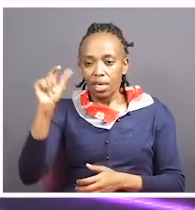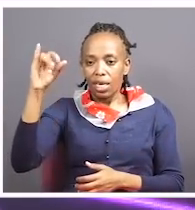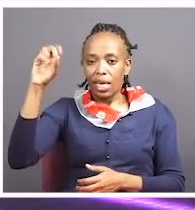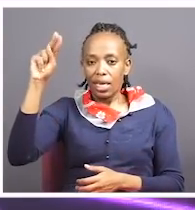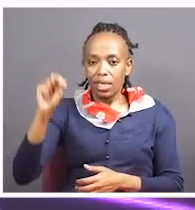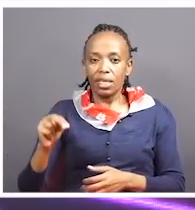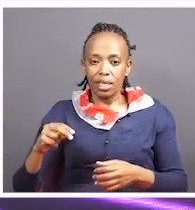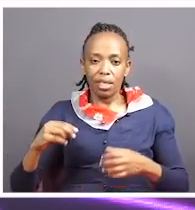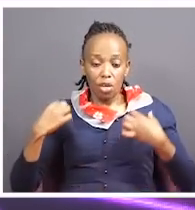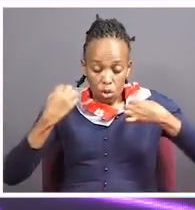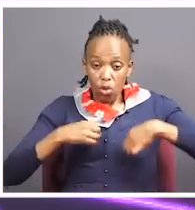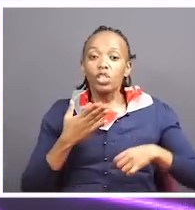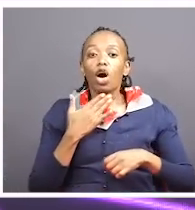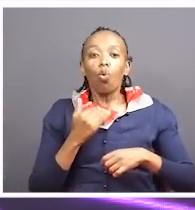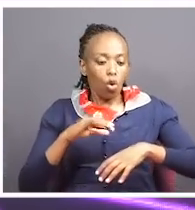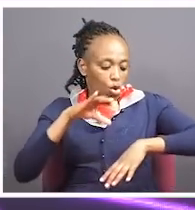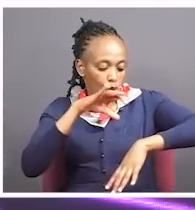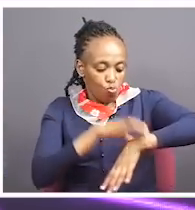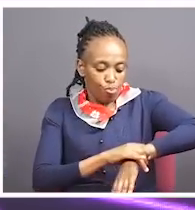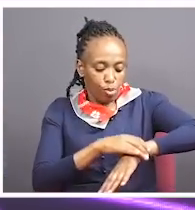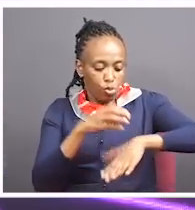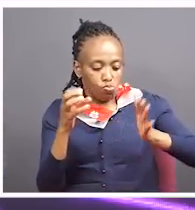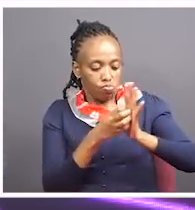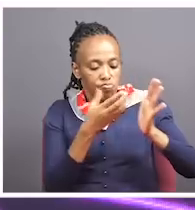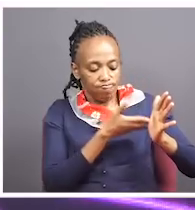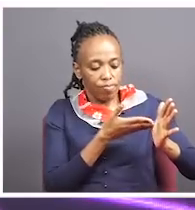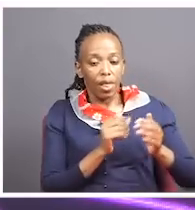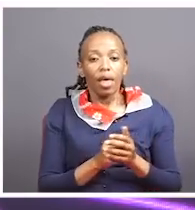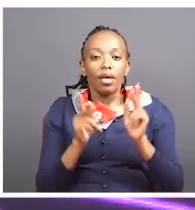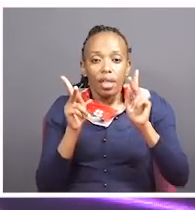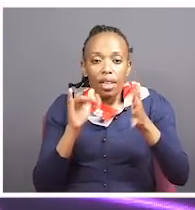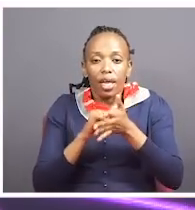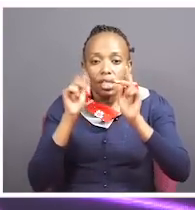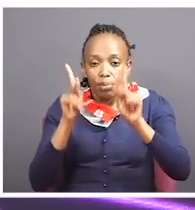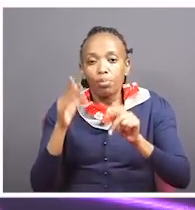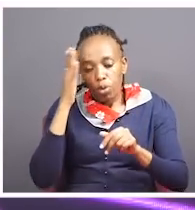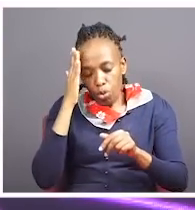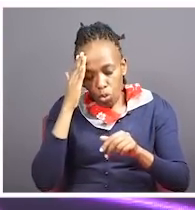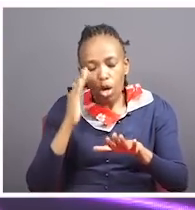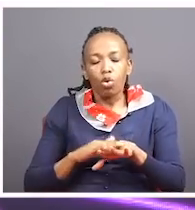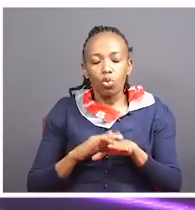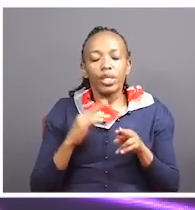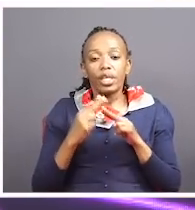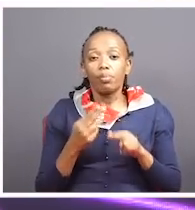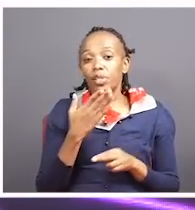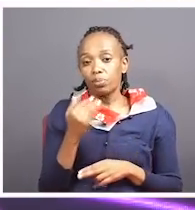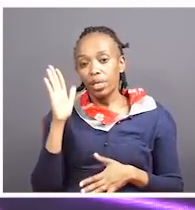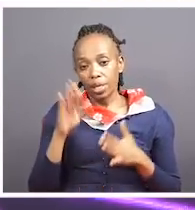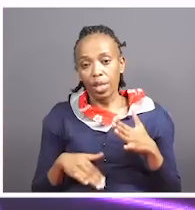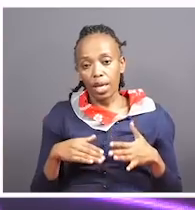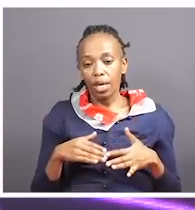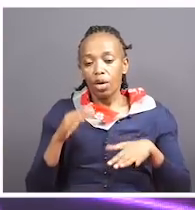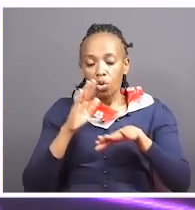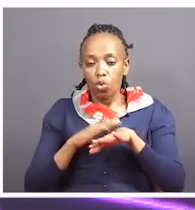suit, I even want the label. I don't want to remove it. So people can know. A good name is better